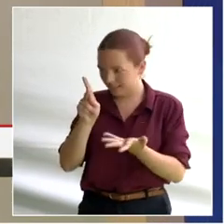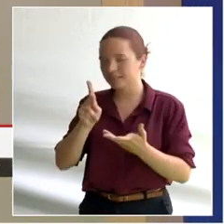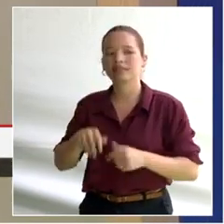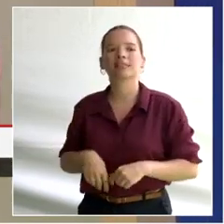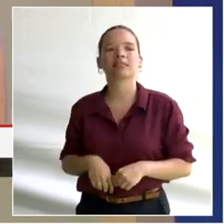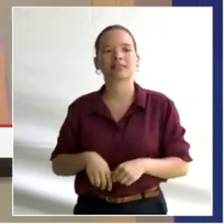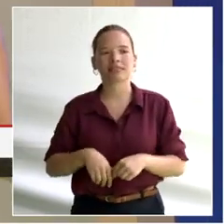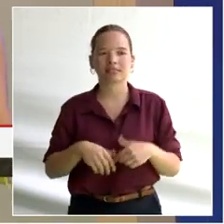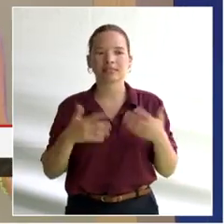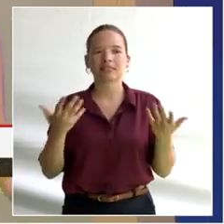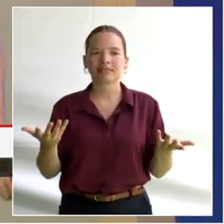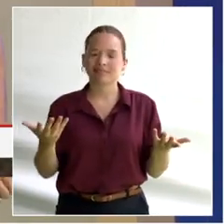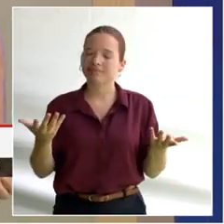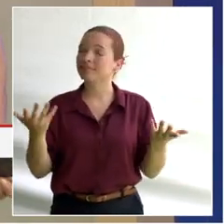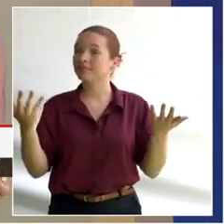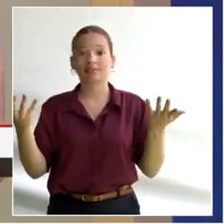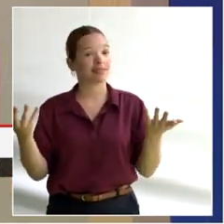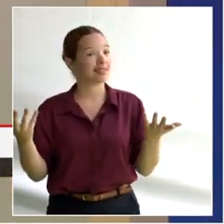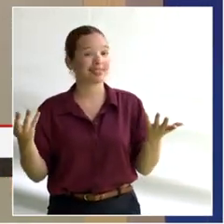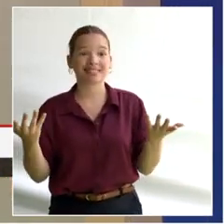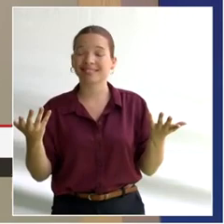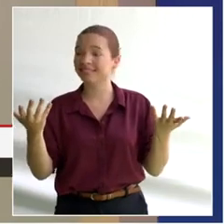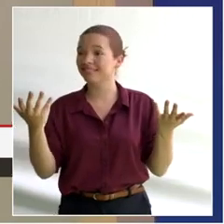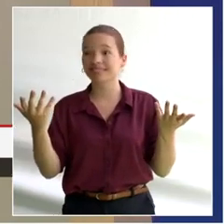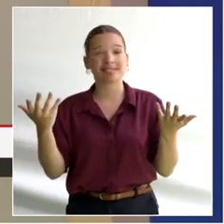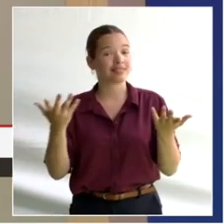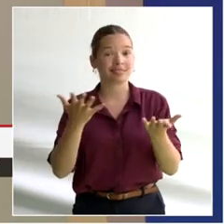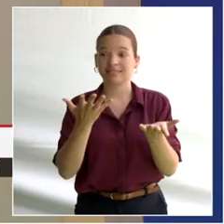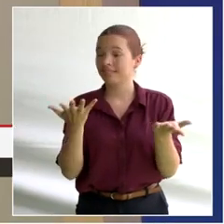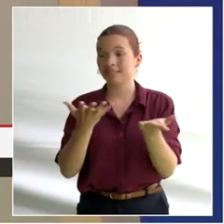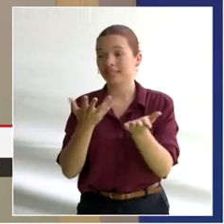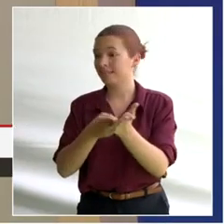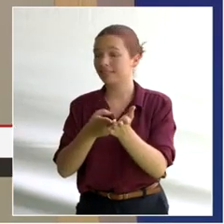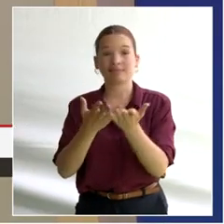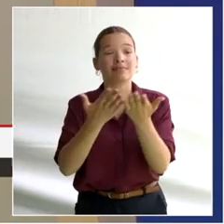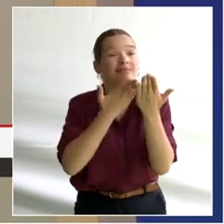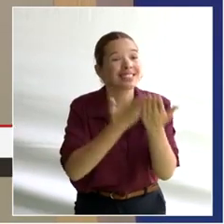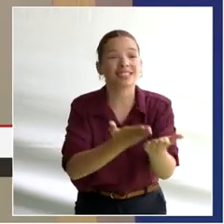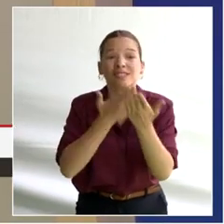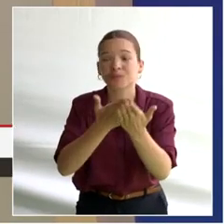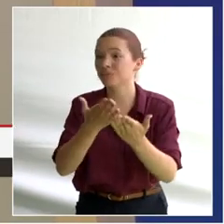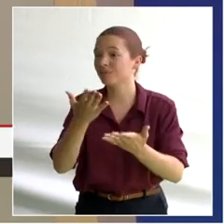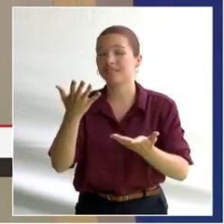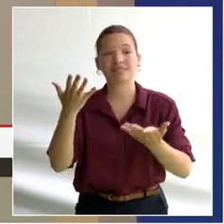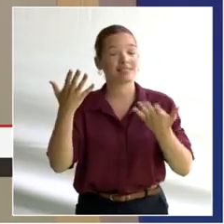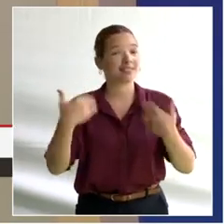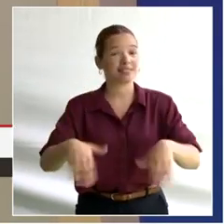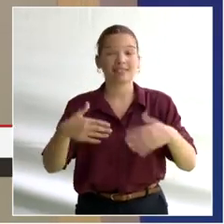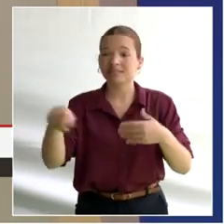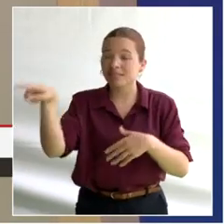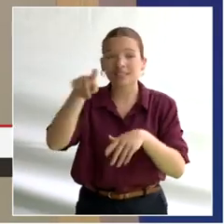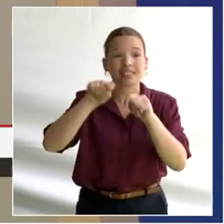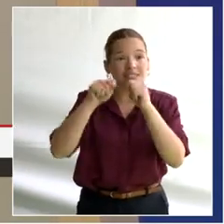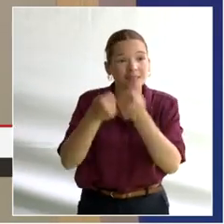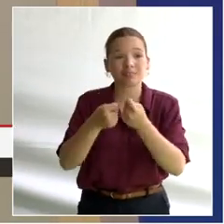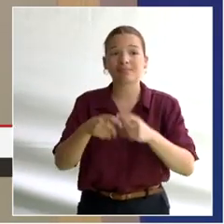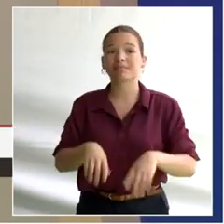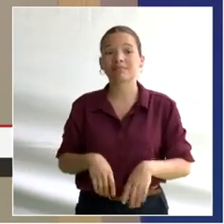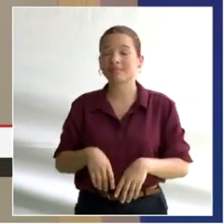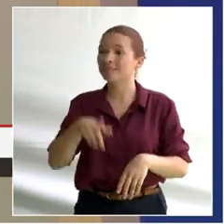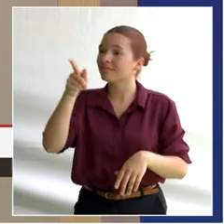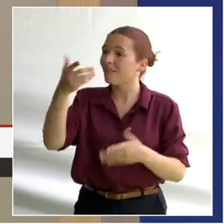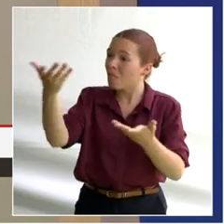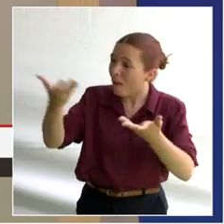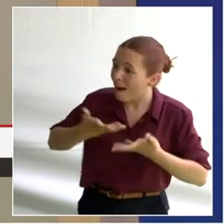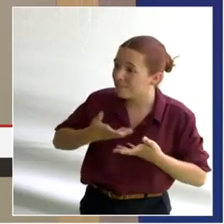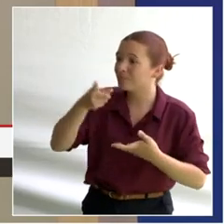say thank you. Welcome to the athletes. Mark, every year of our 11 years, you keep elevating the experience. You know